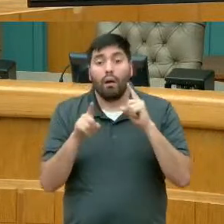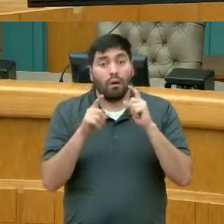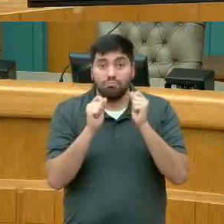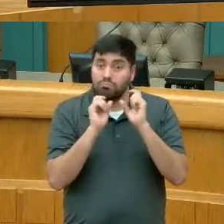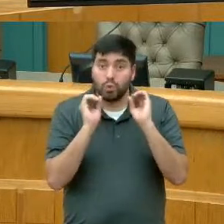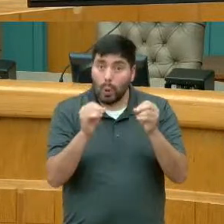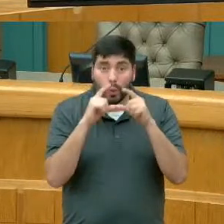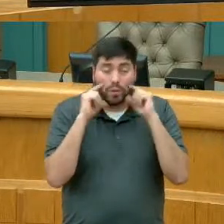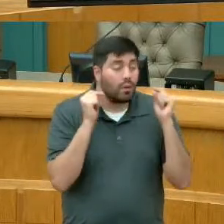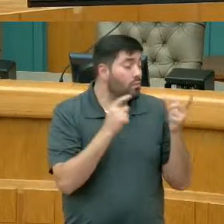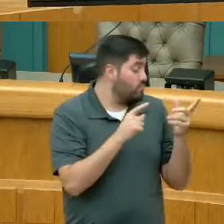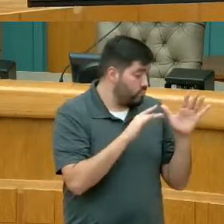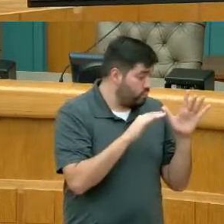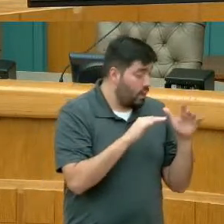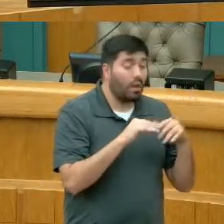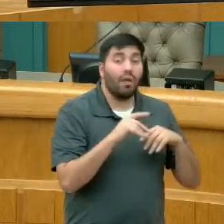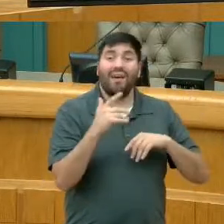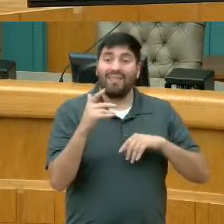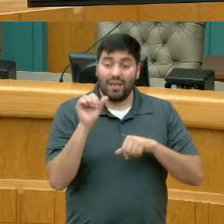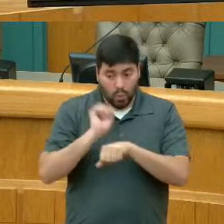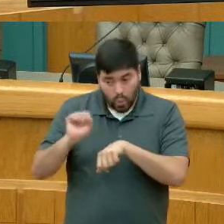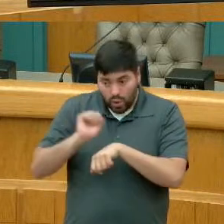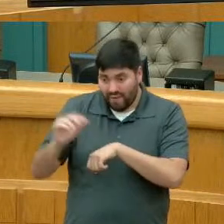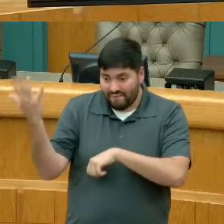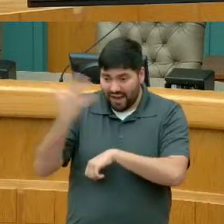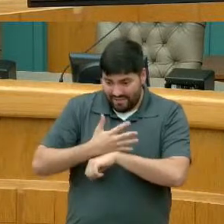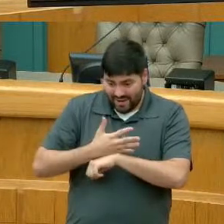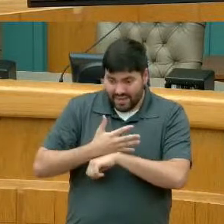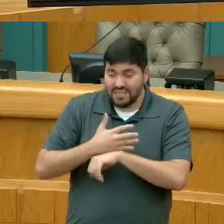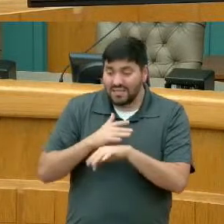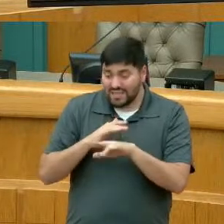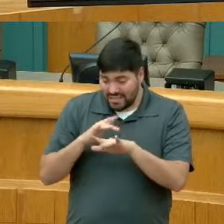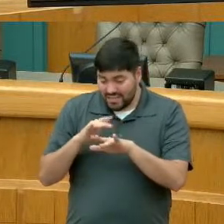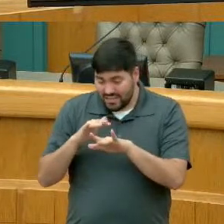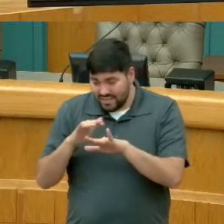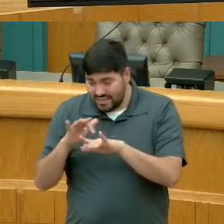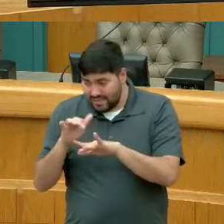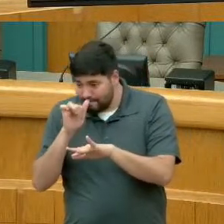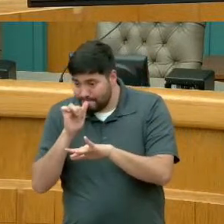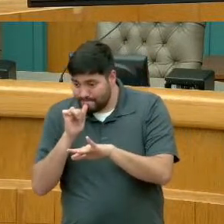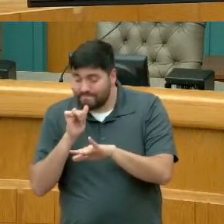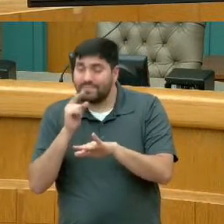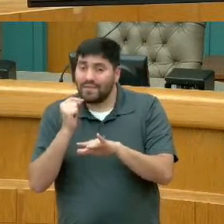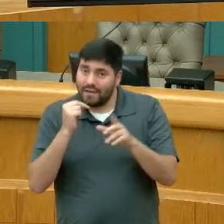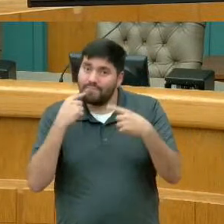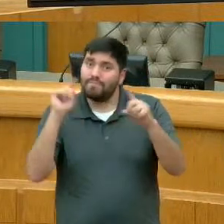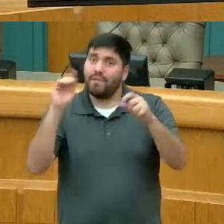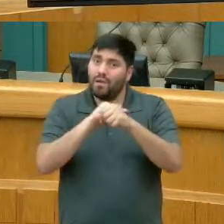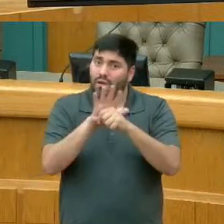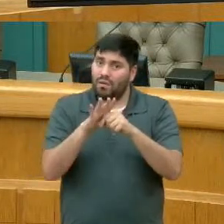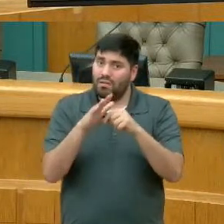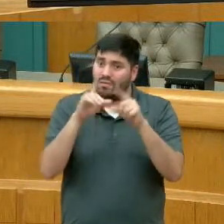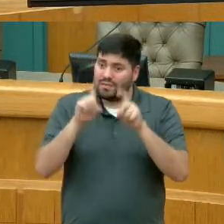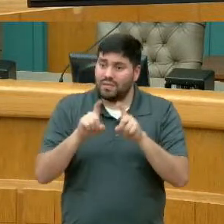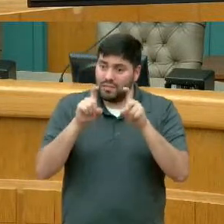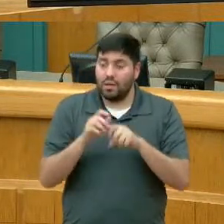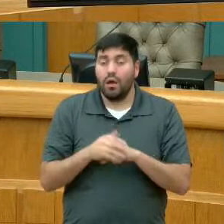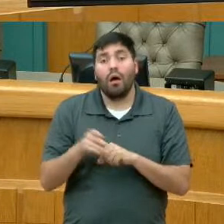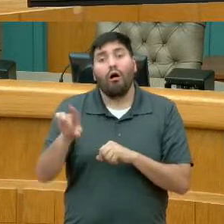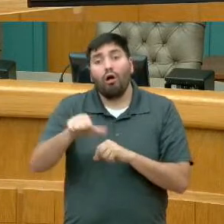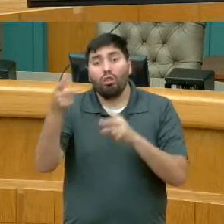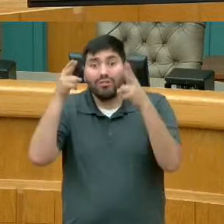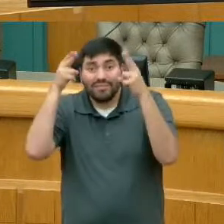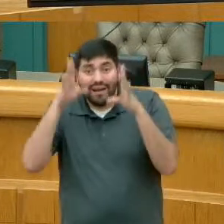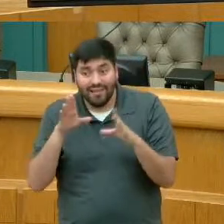second hairstylist worked for 5 days while symptomatic before self-isolating and seeking COVID-19 testing.